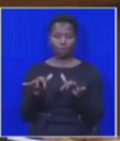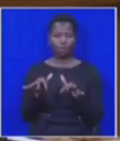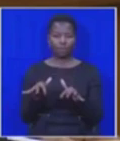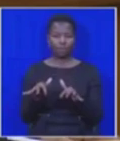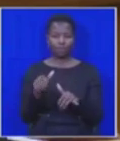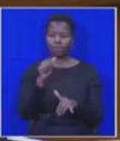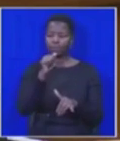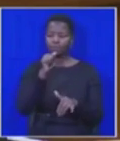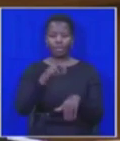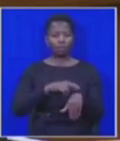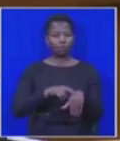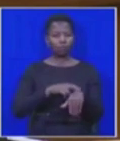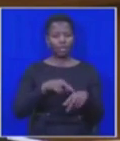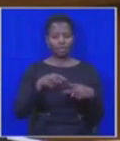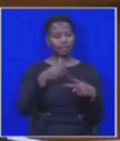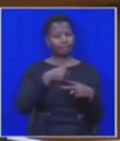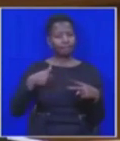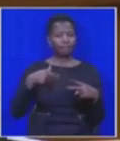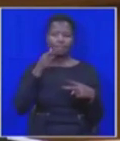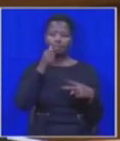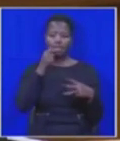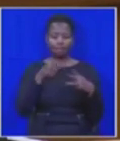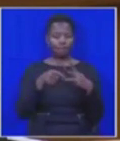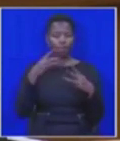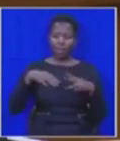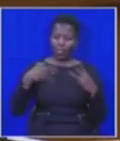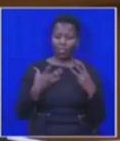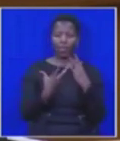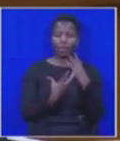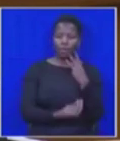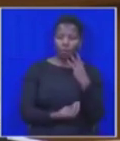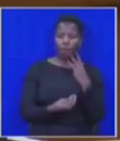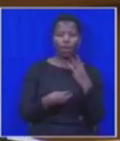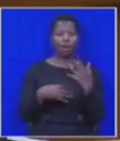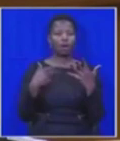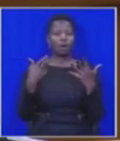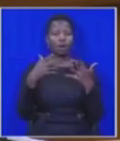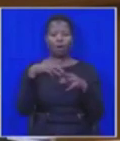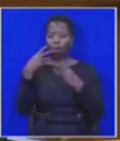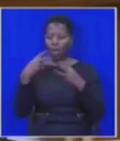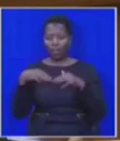irrespective of race, gender, class, or financial means.